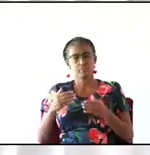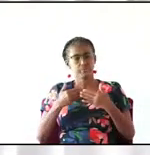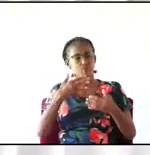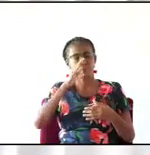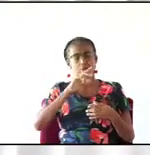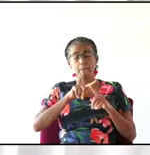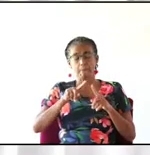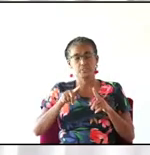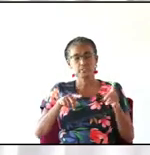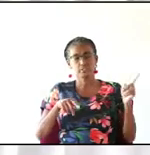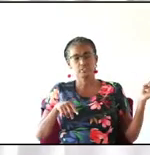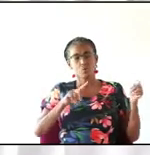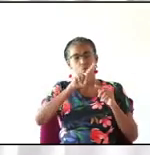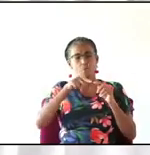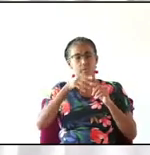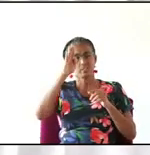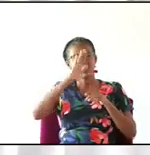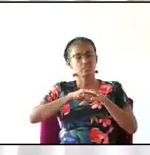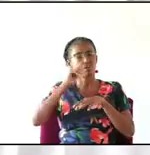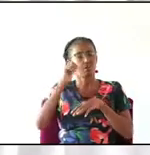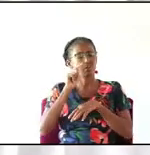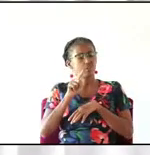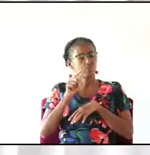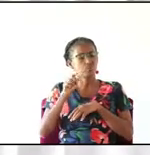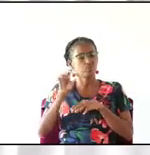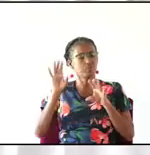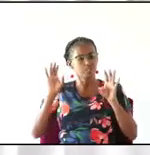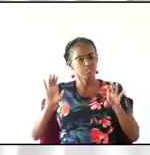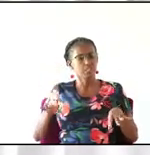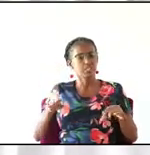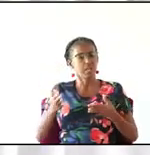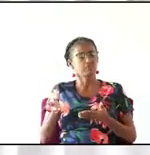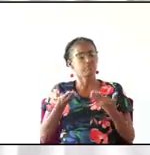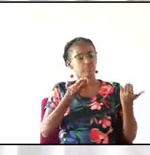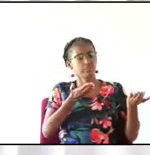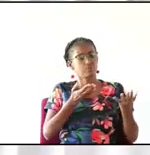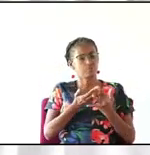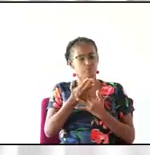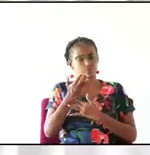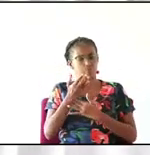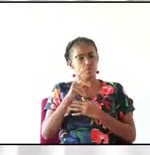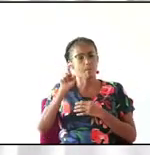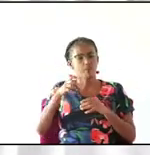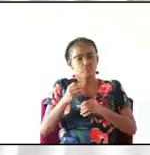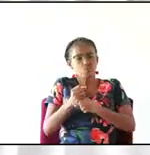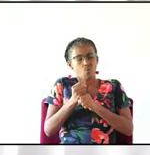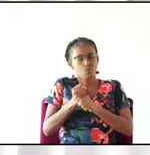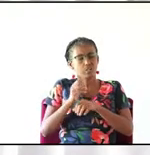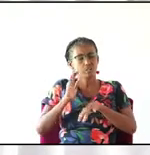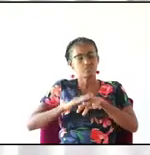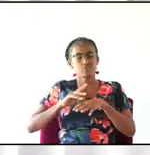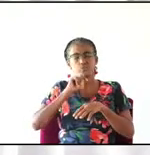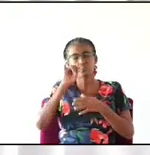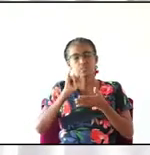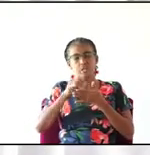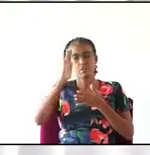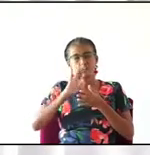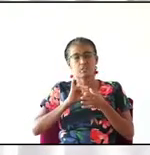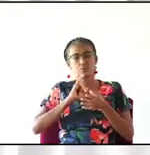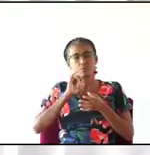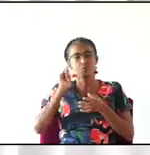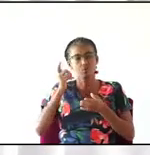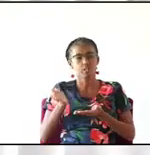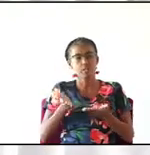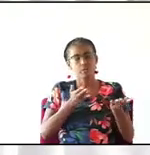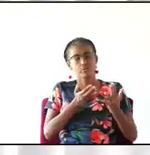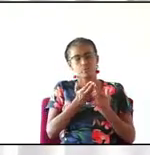and that when you call out to him, he knows that it's Tamika that is calling out to him, and to hold on to that truth. I'm out of time,